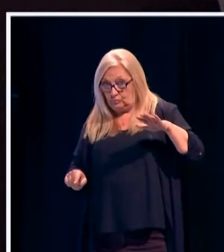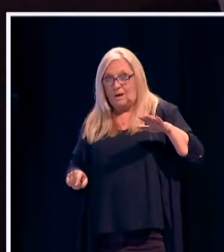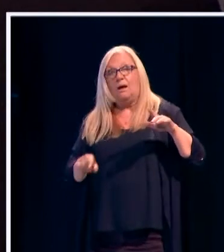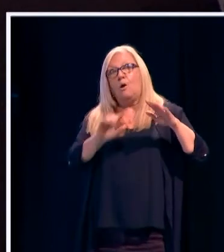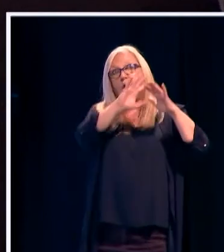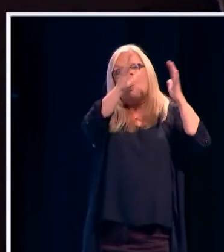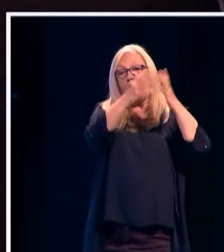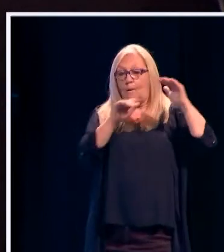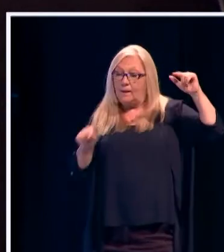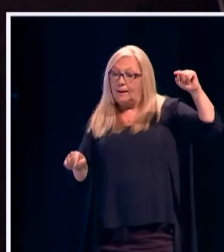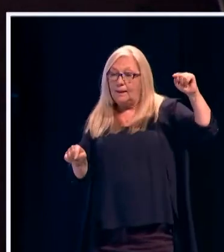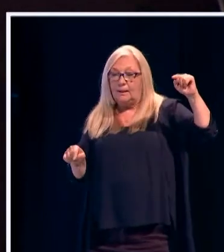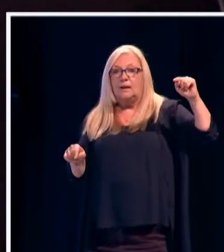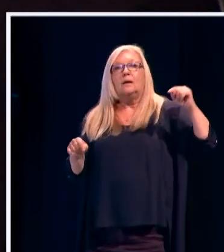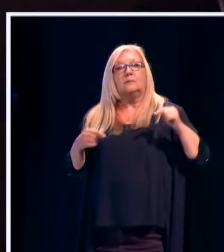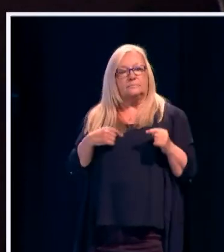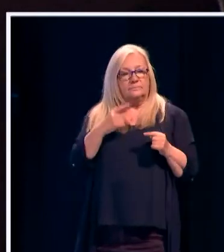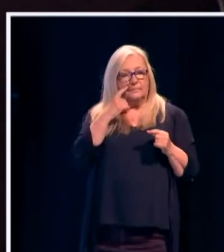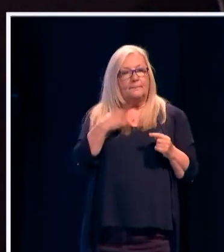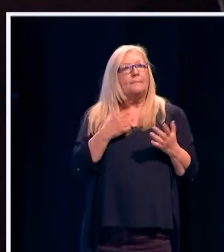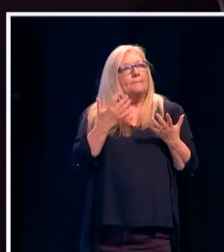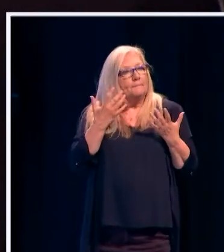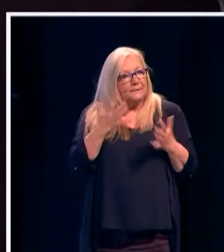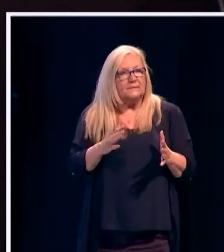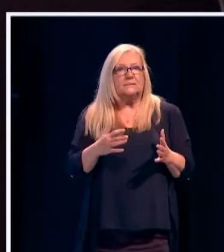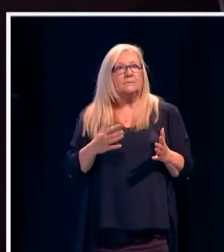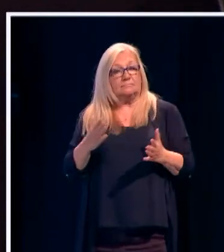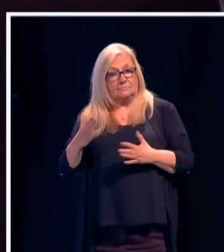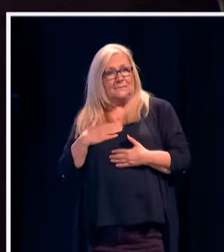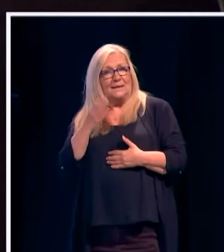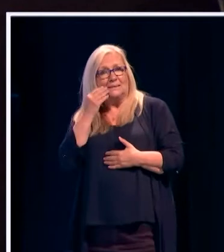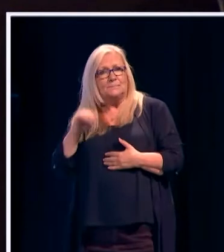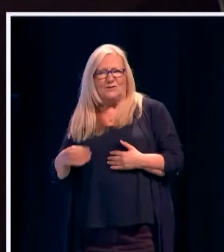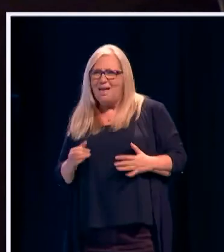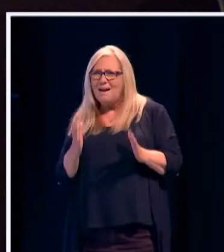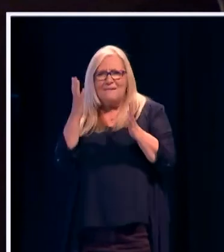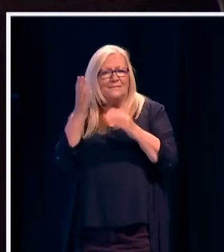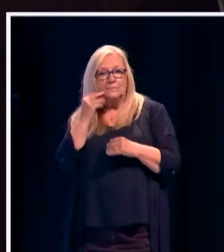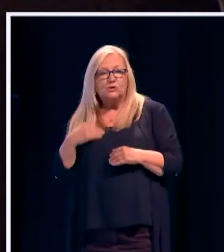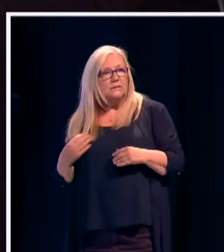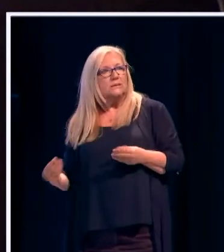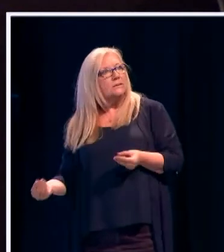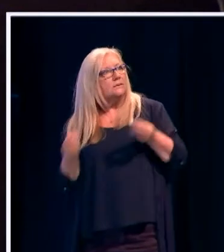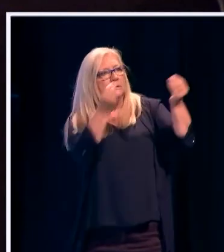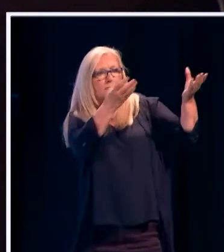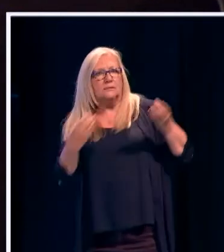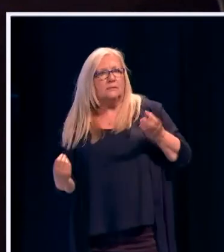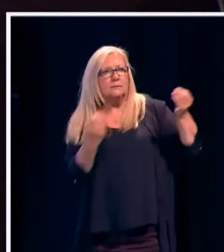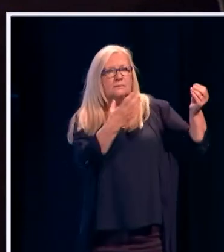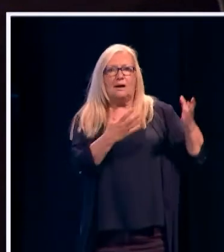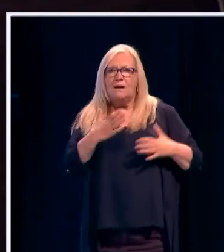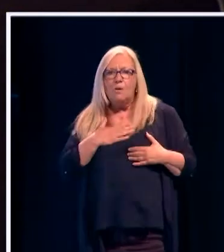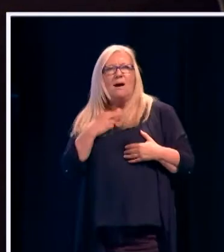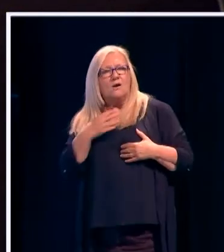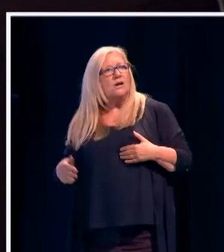advocacy, is we have brought our live experiences, we have brought our voiceless voices